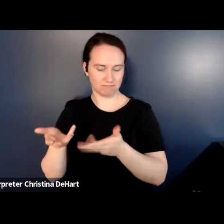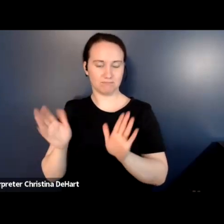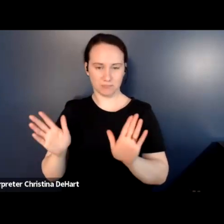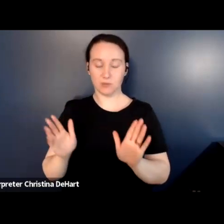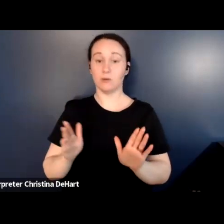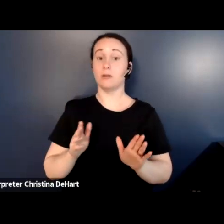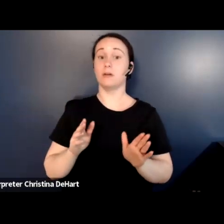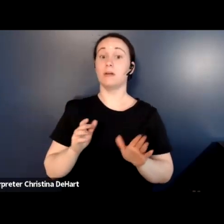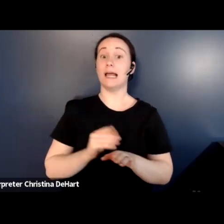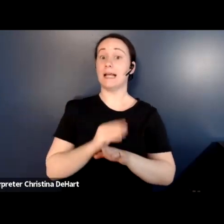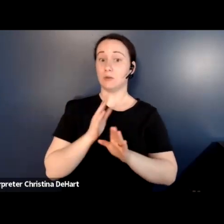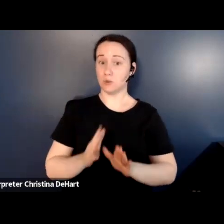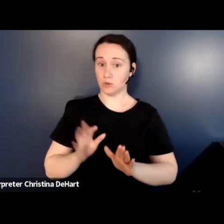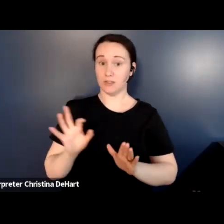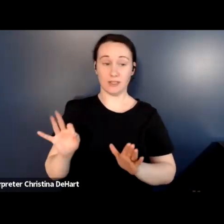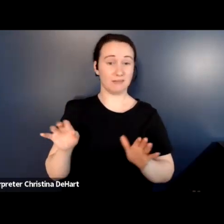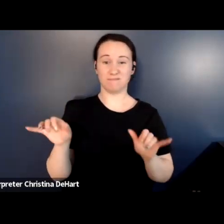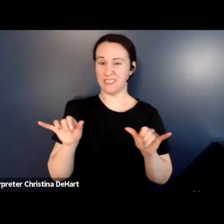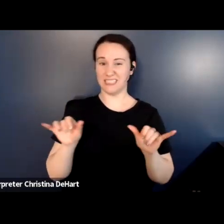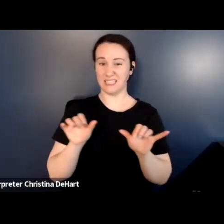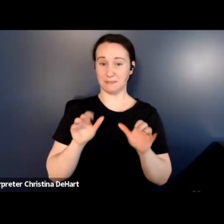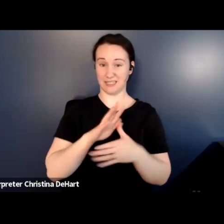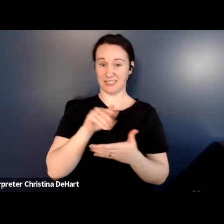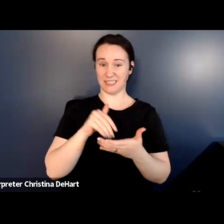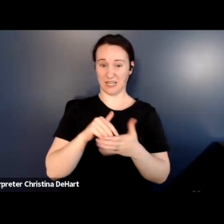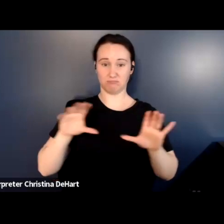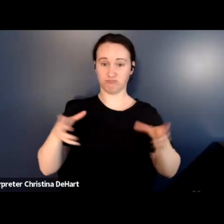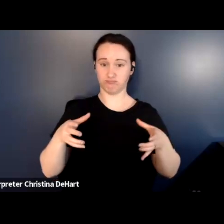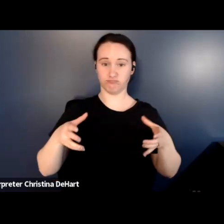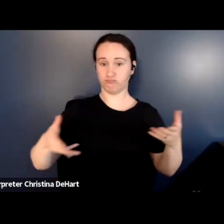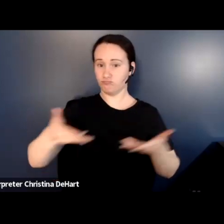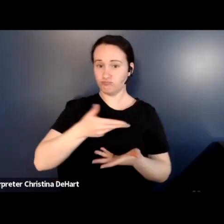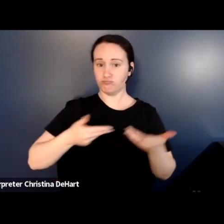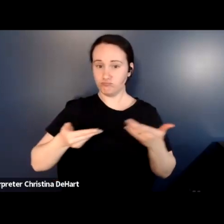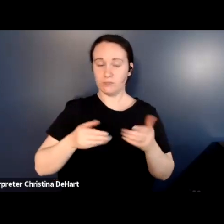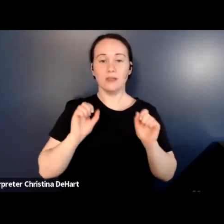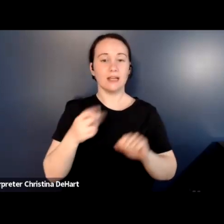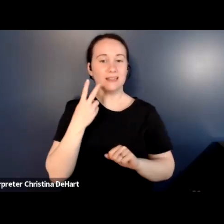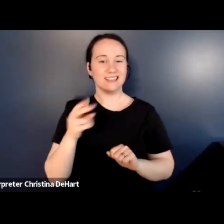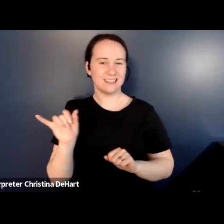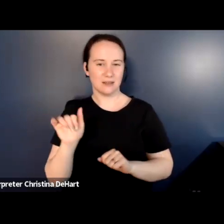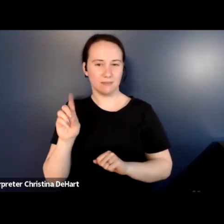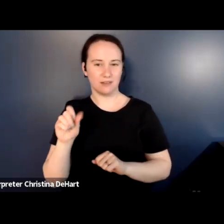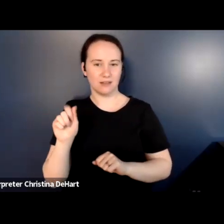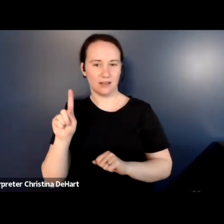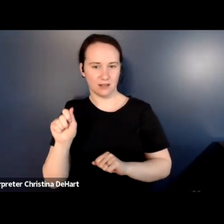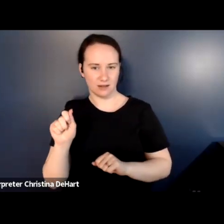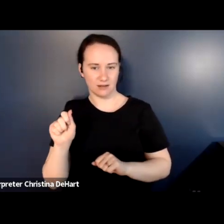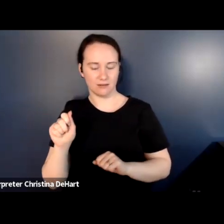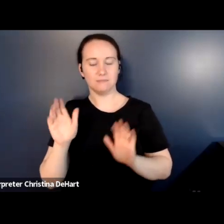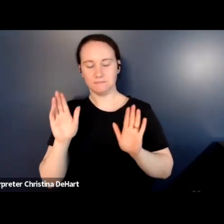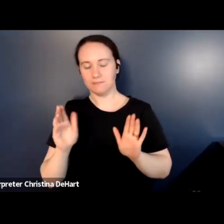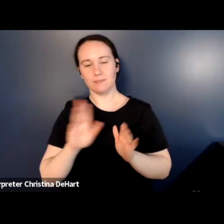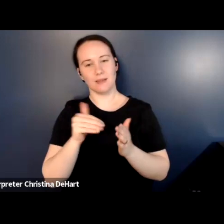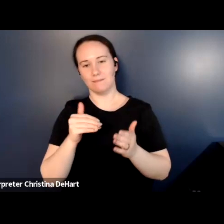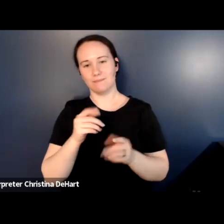same center, right, will be able to see that center's data. And there's some guidelines around that, some governance